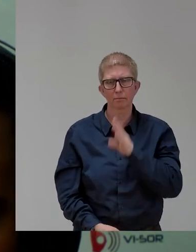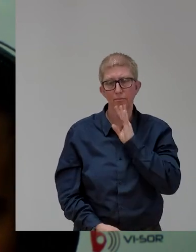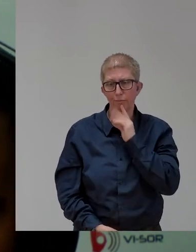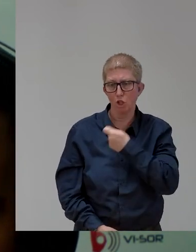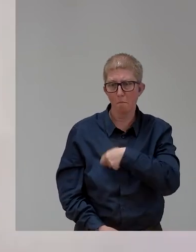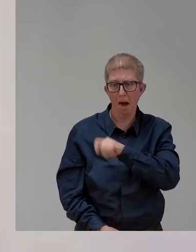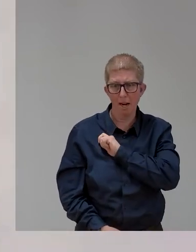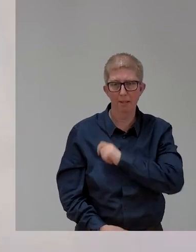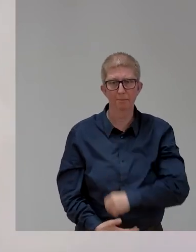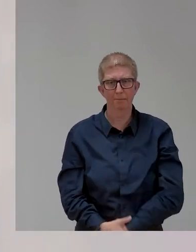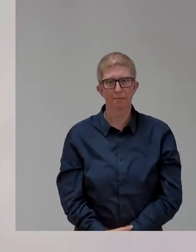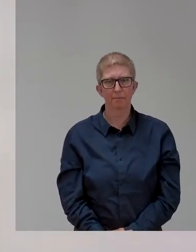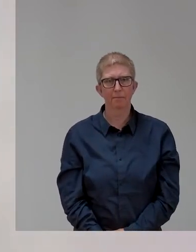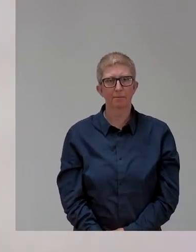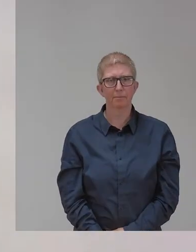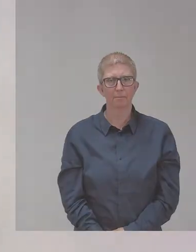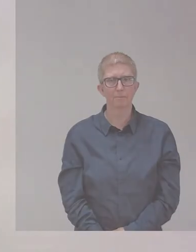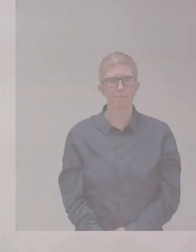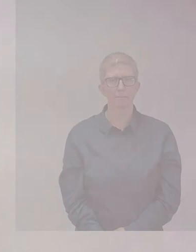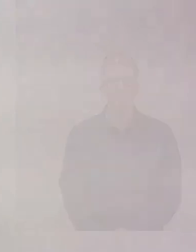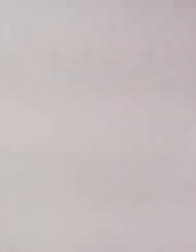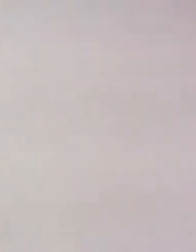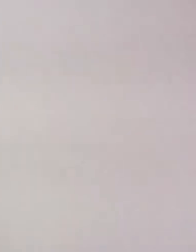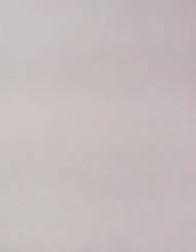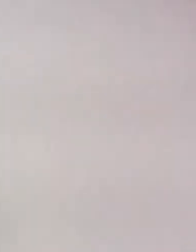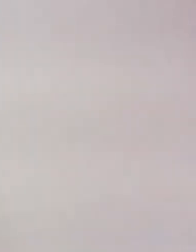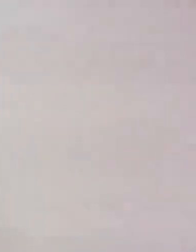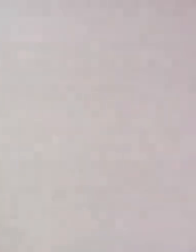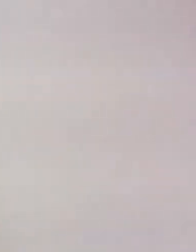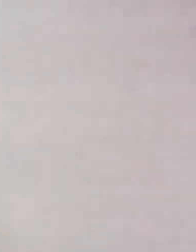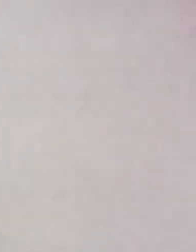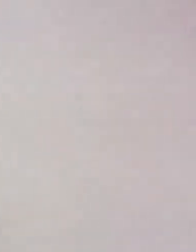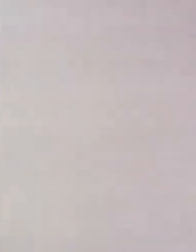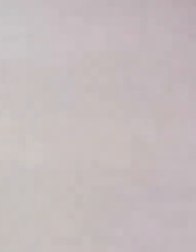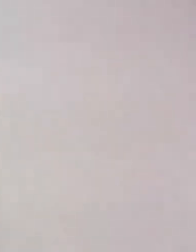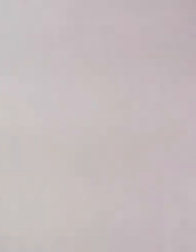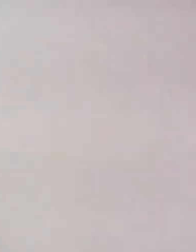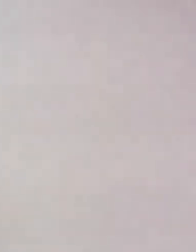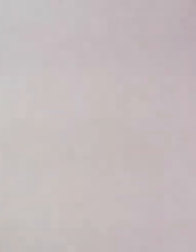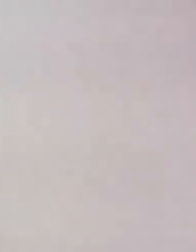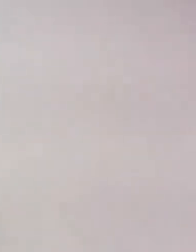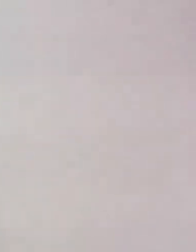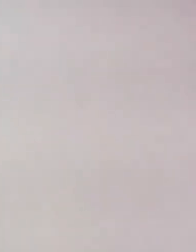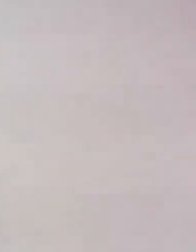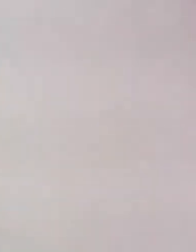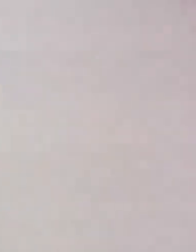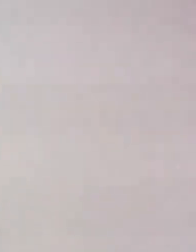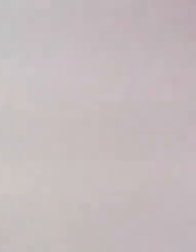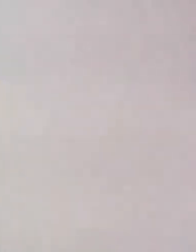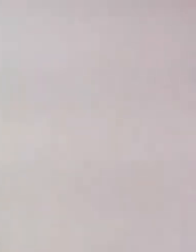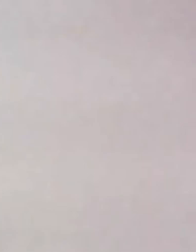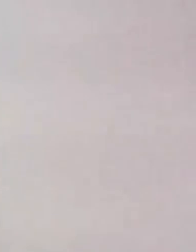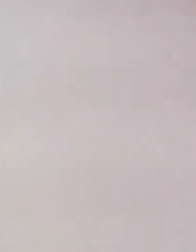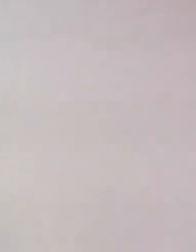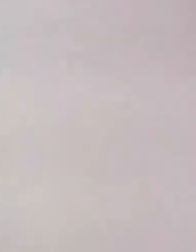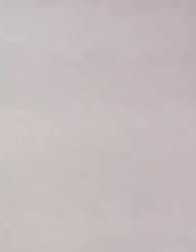individual para aportarlas al trabajo en equipo. Por ejemplo, el sector público tiene a favor las leyes, las reformas, como un apoyo